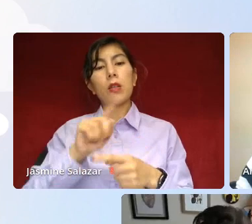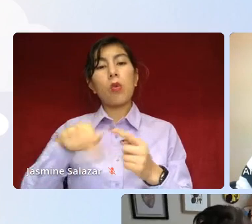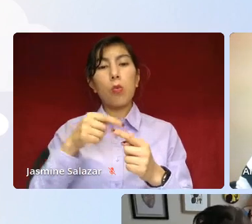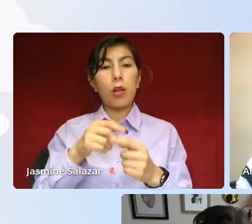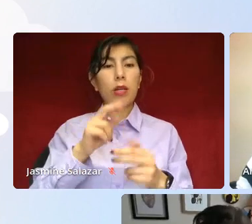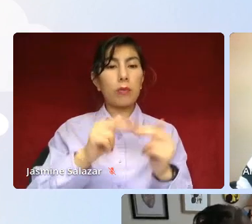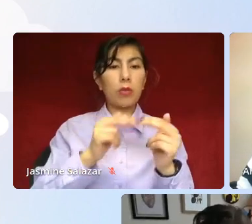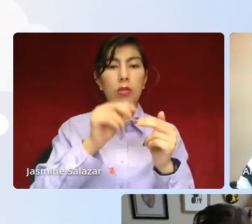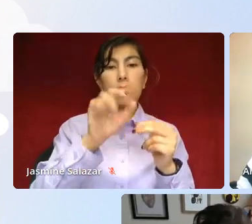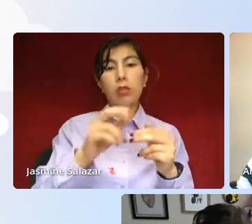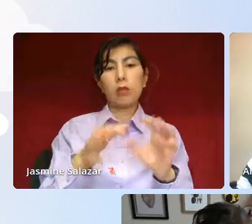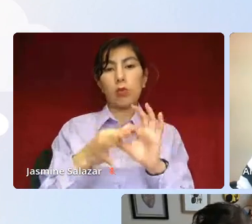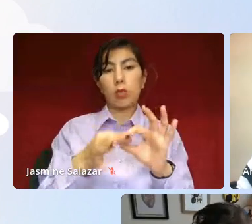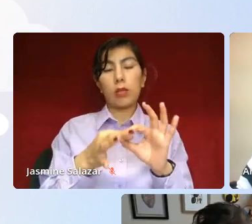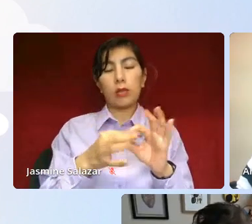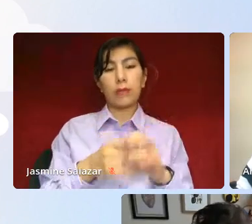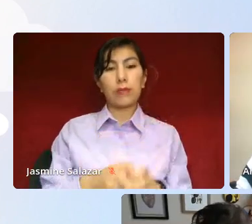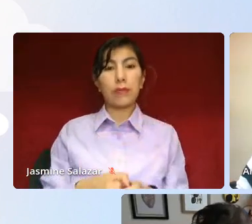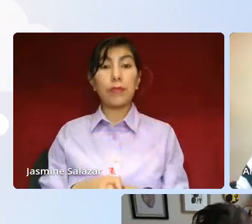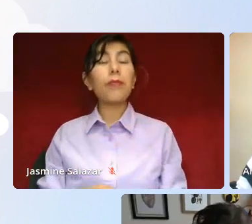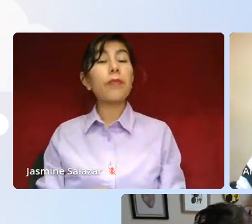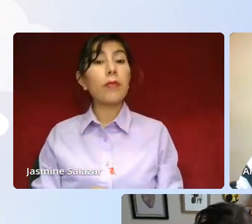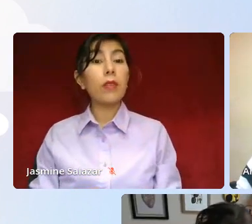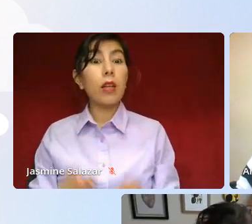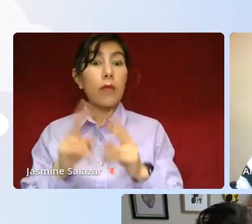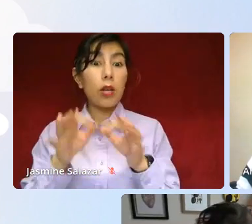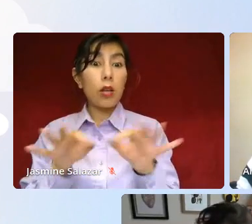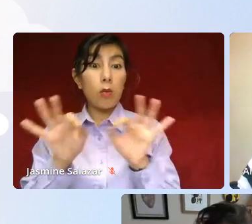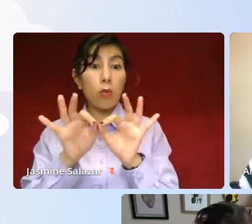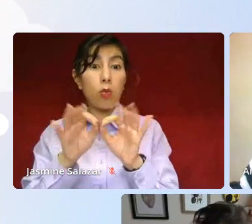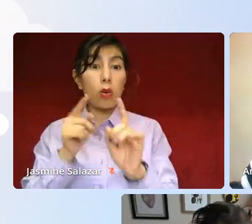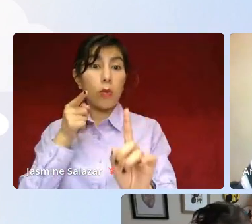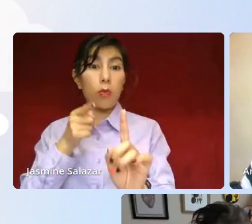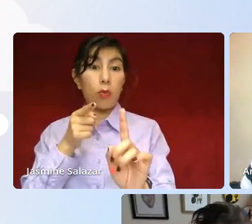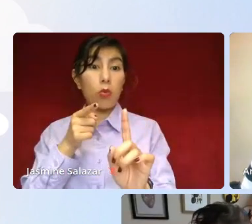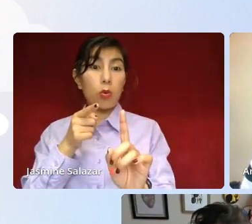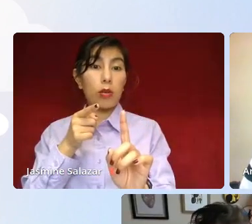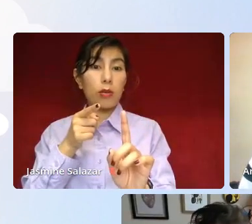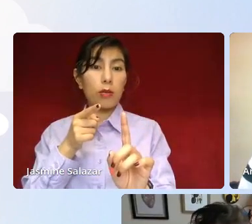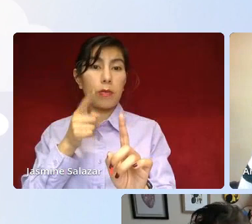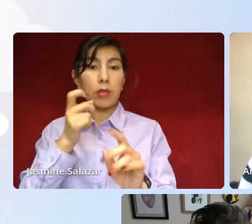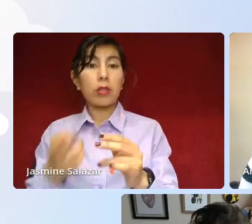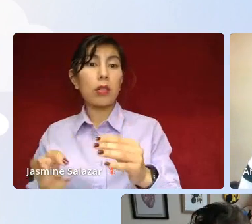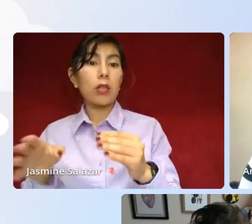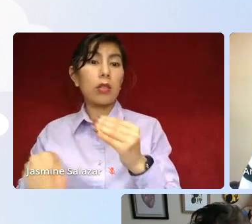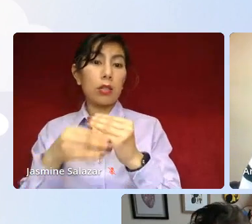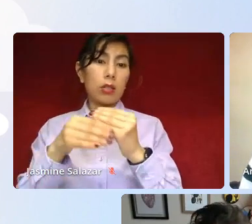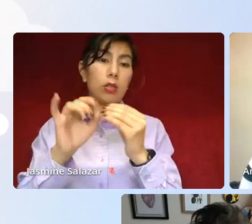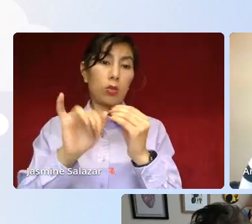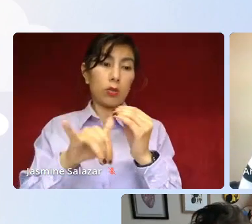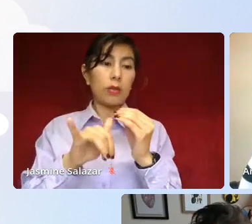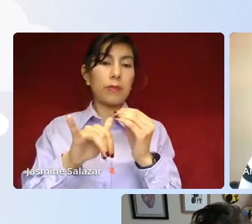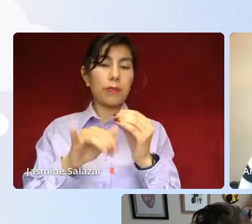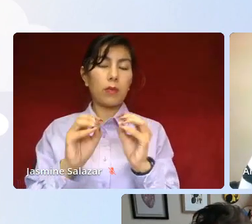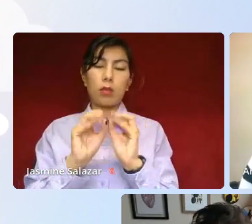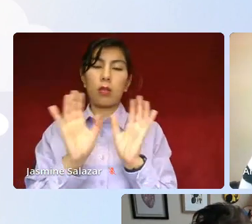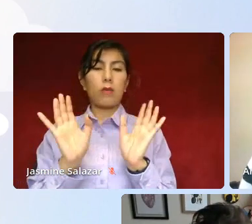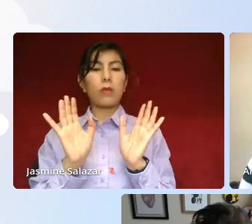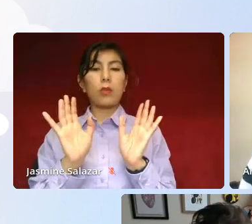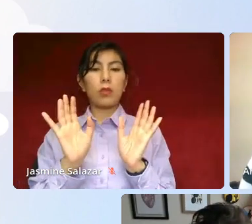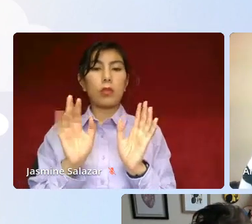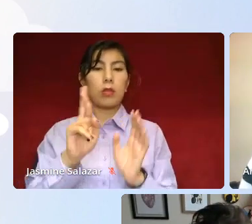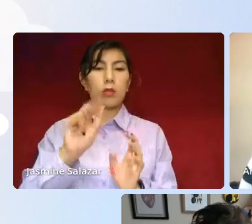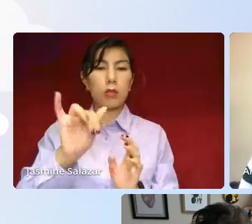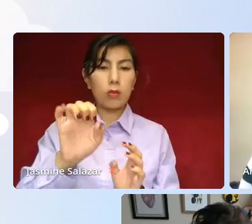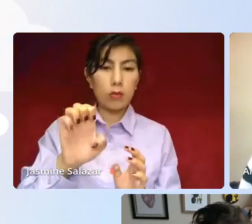Mm. Really important point, Brandon, because I think that in addition to, right, so it obviously race